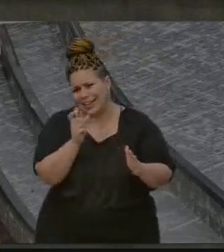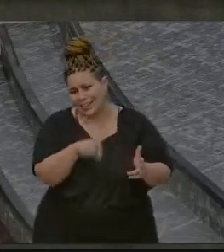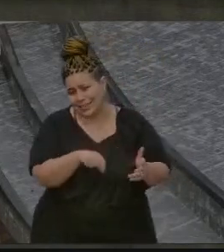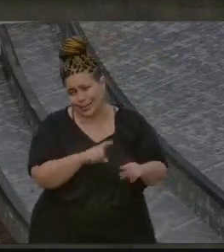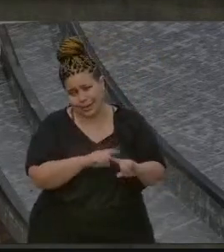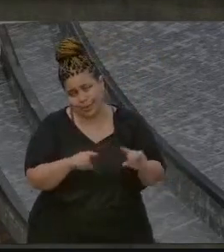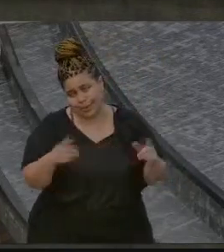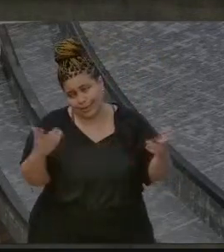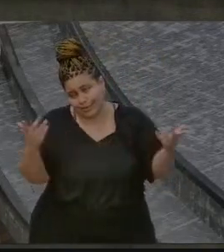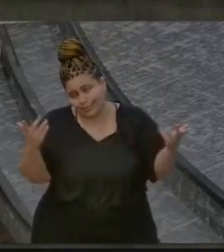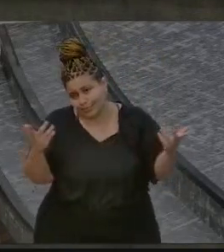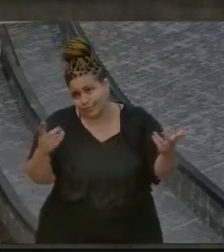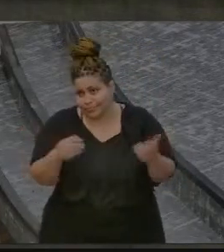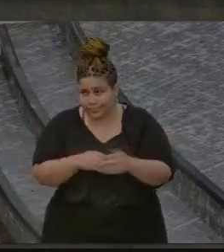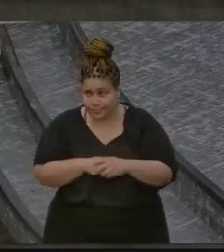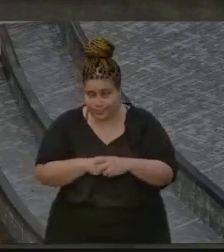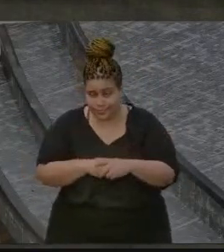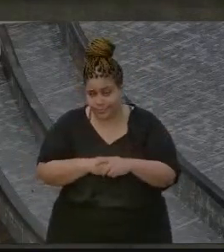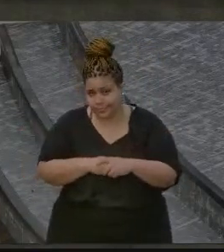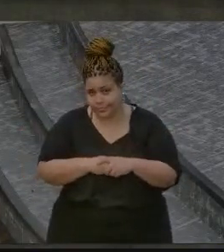not.